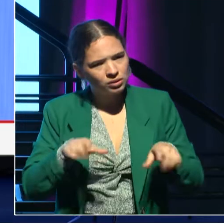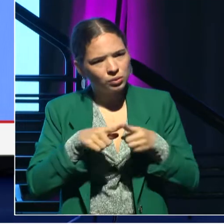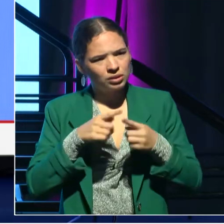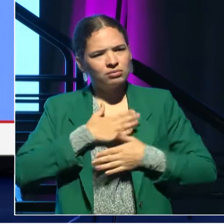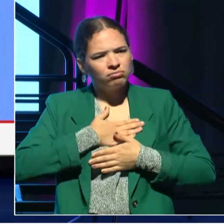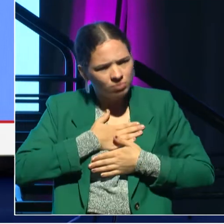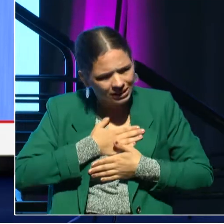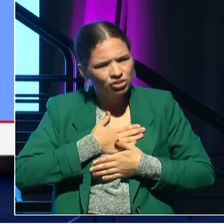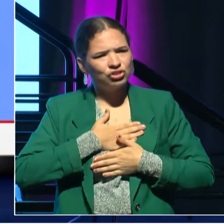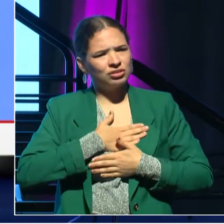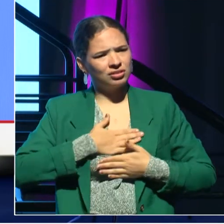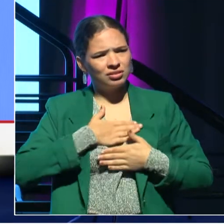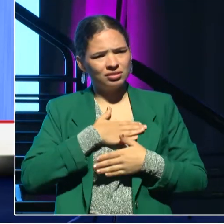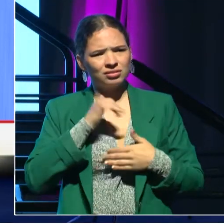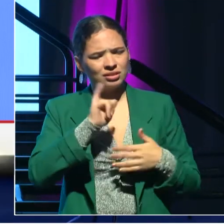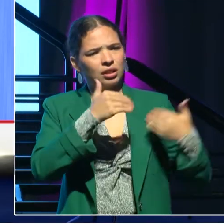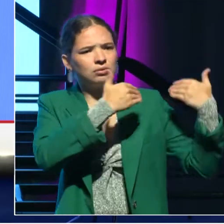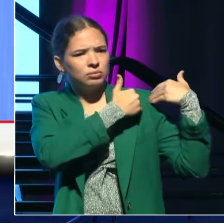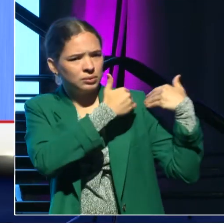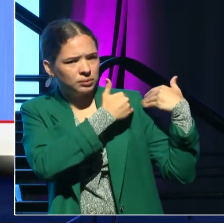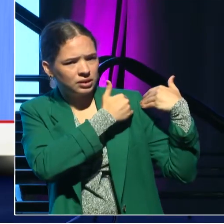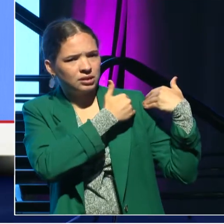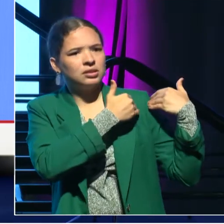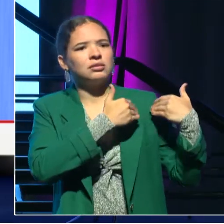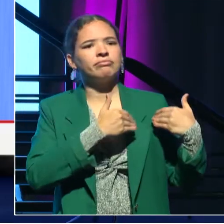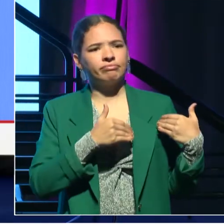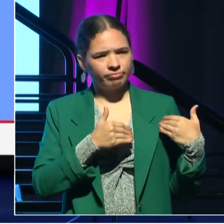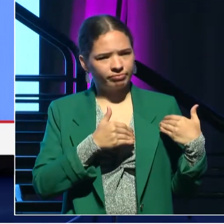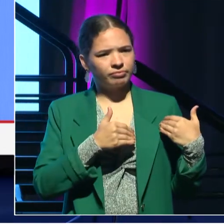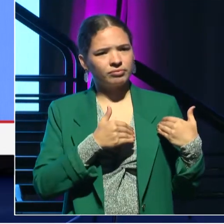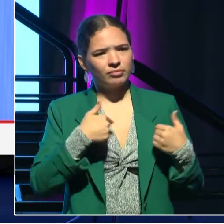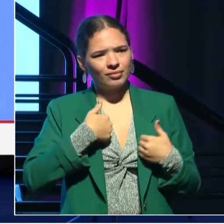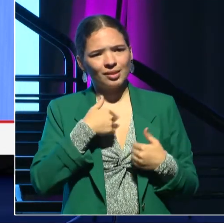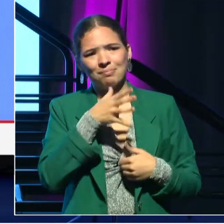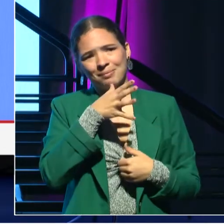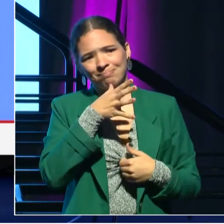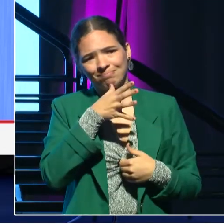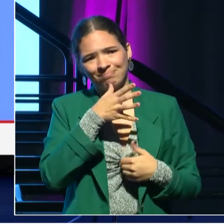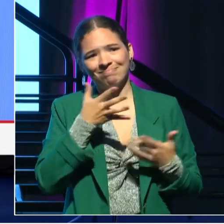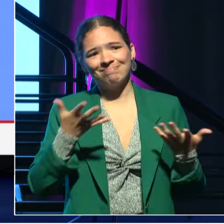and accountability is being Levi and Alexander's mom.